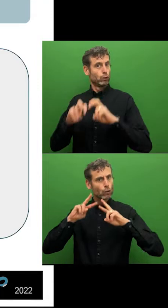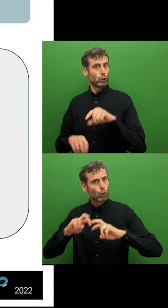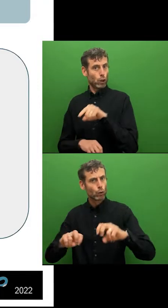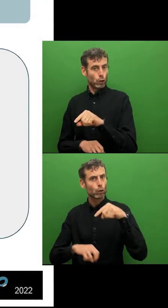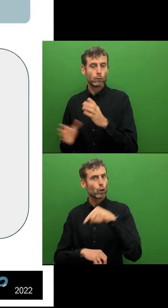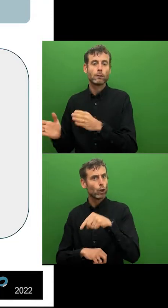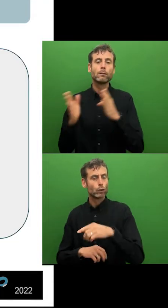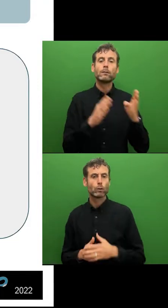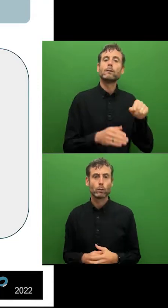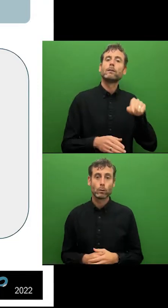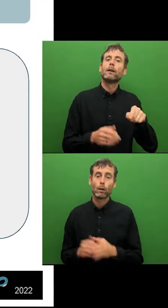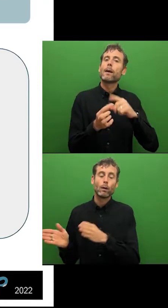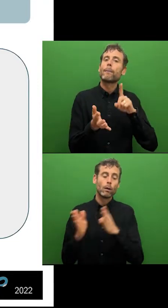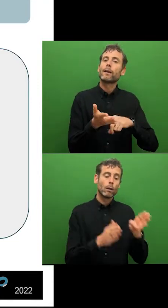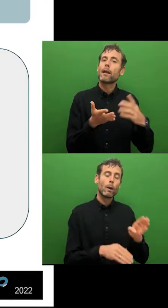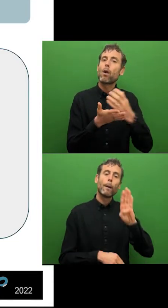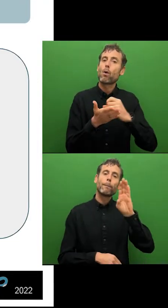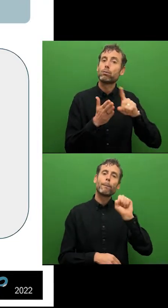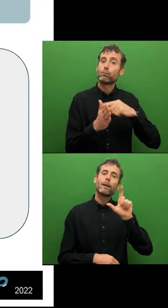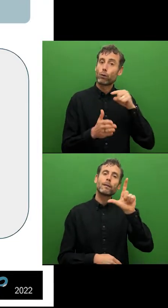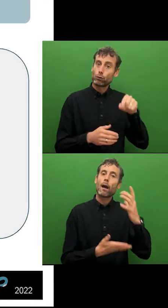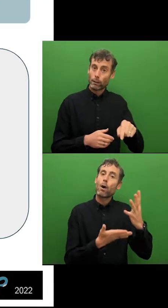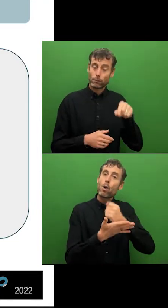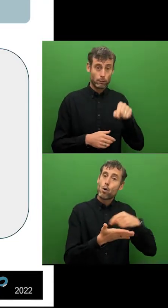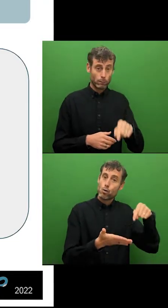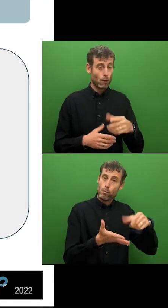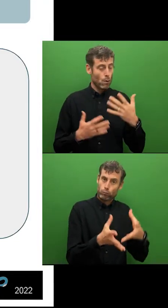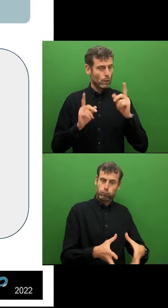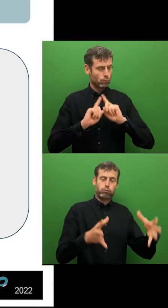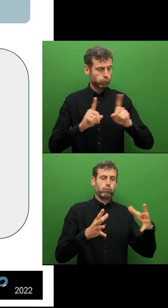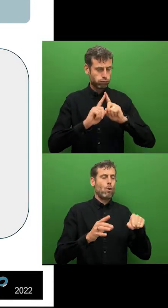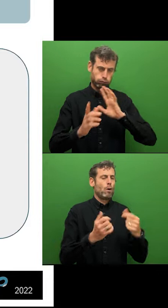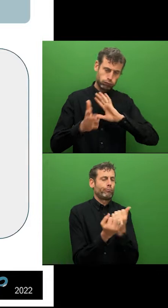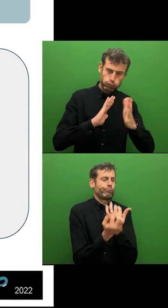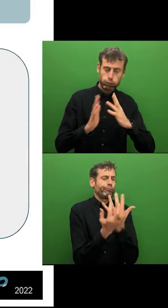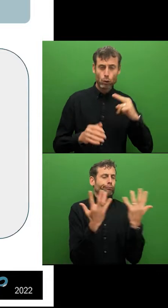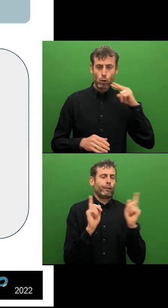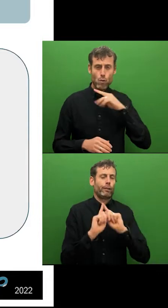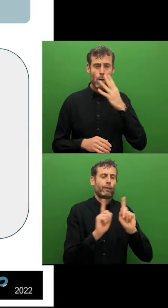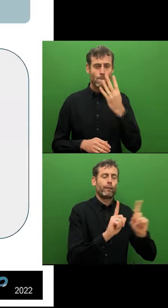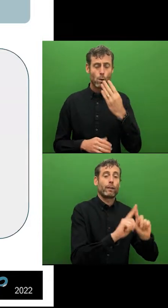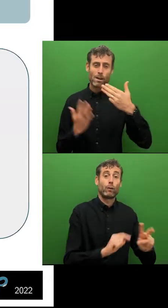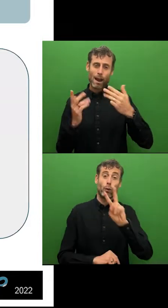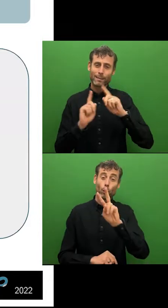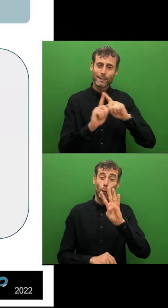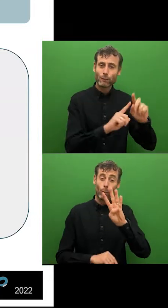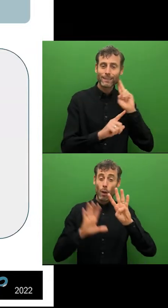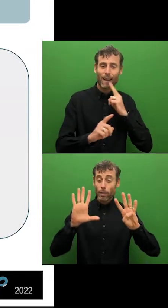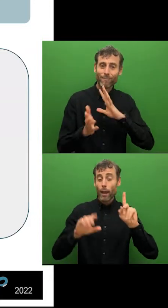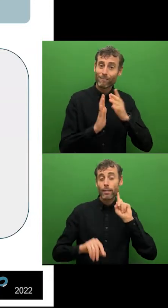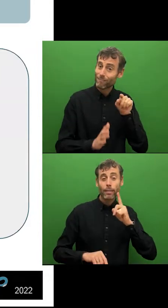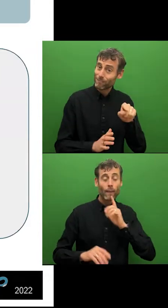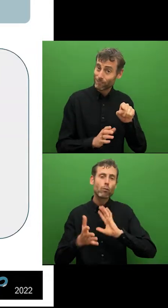research. The second dataset is BSL Corpus, which has a very diverse range of 249